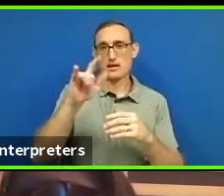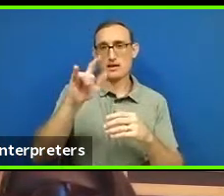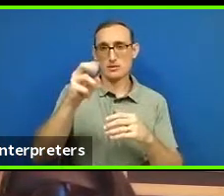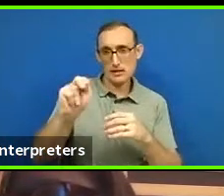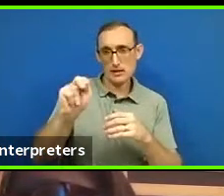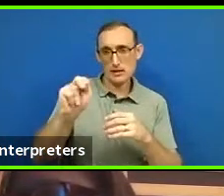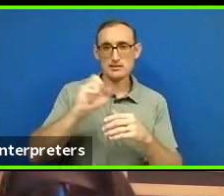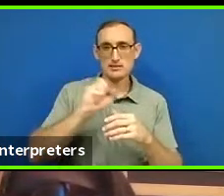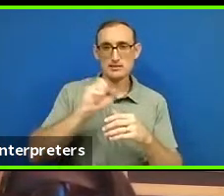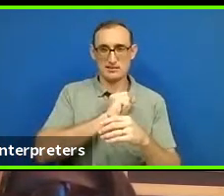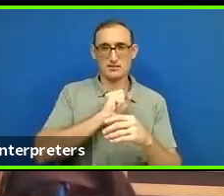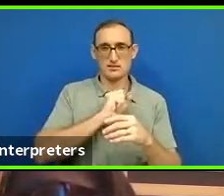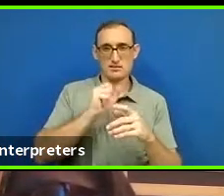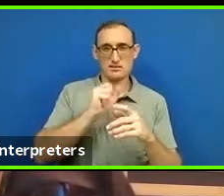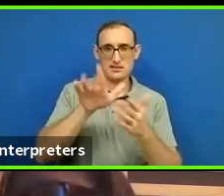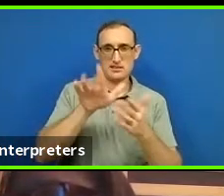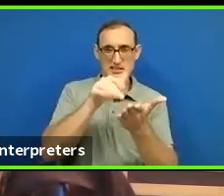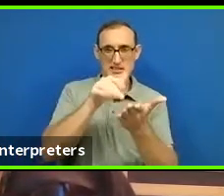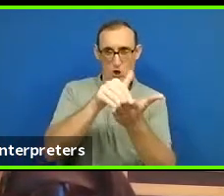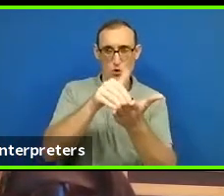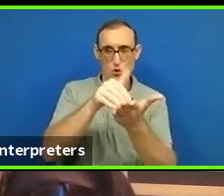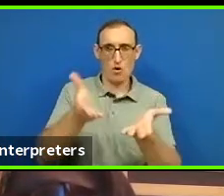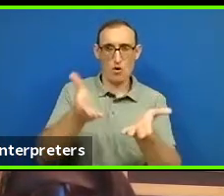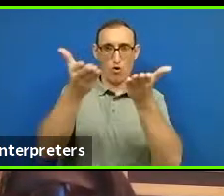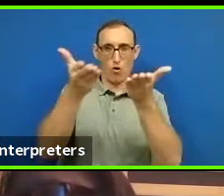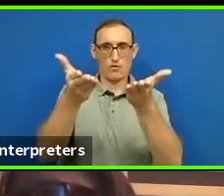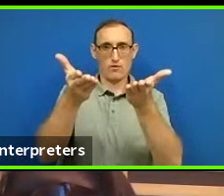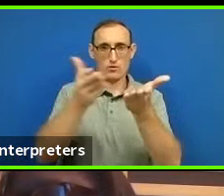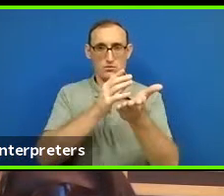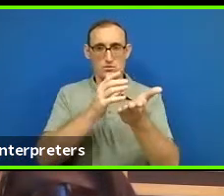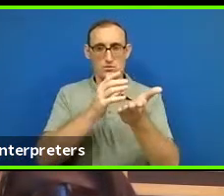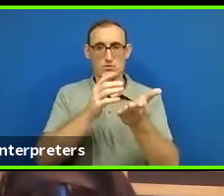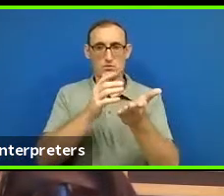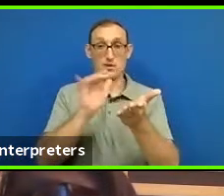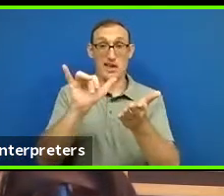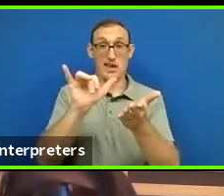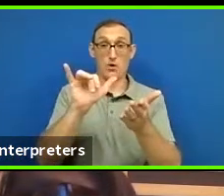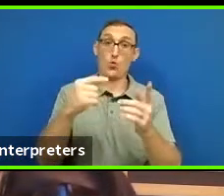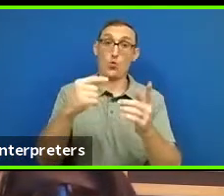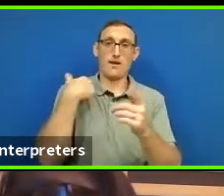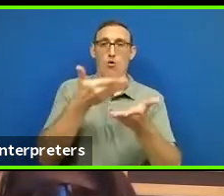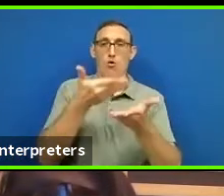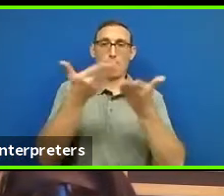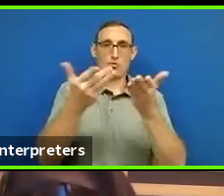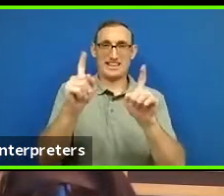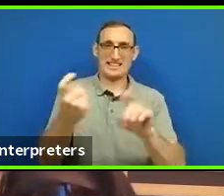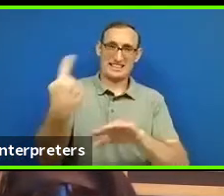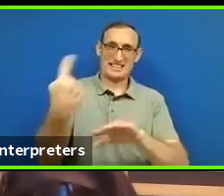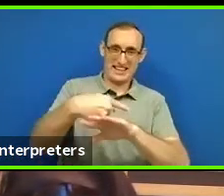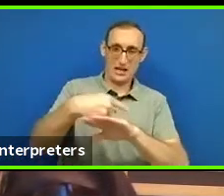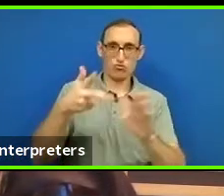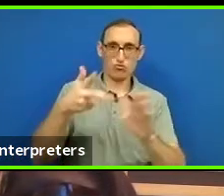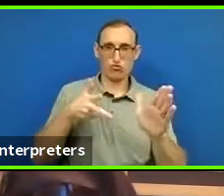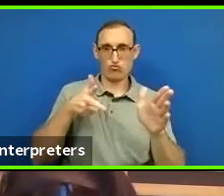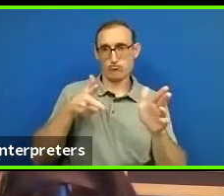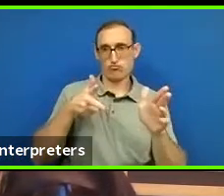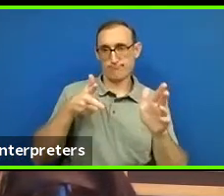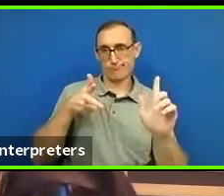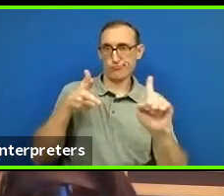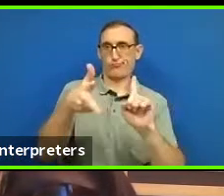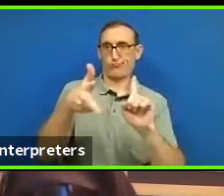we decided to offer a testing day free for everybody, a drive-through line. The school nurses will be